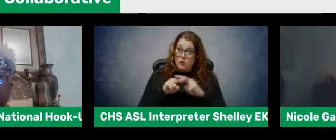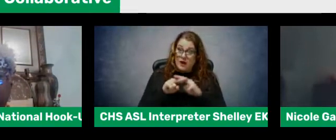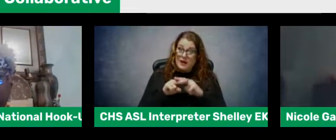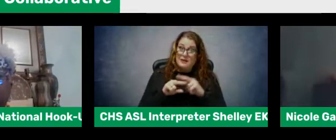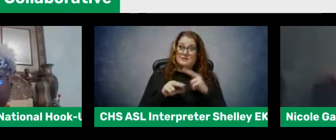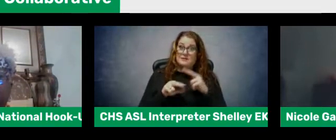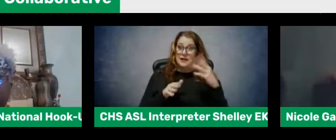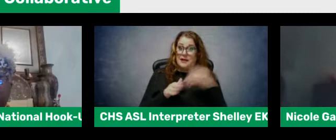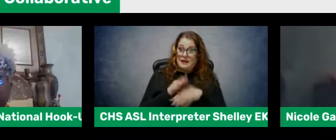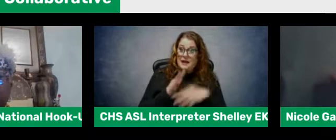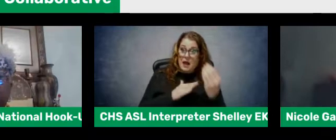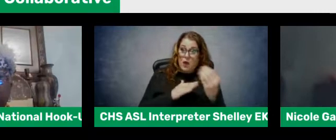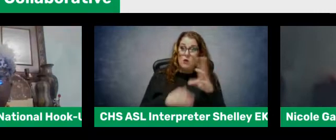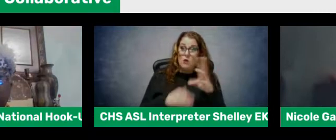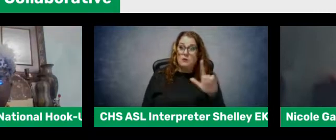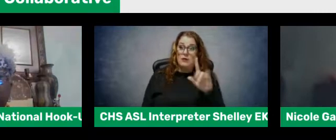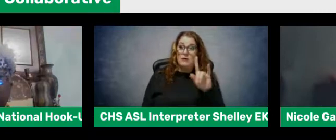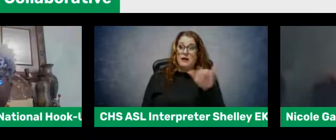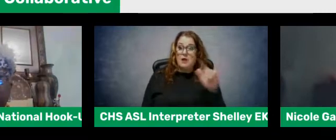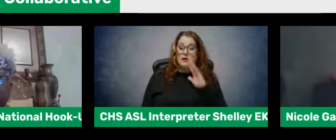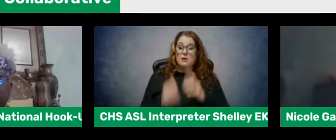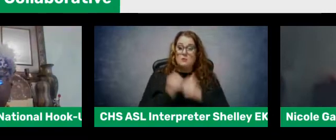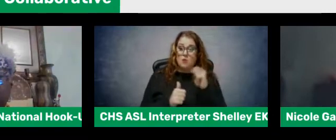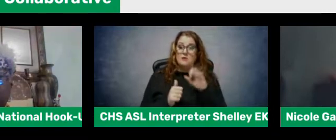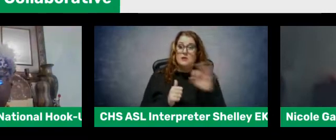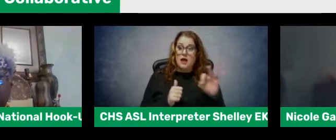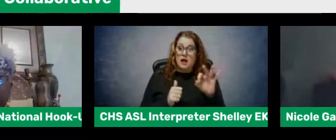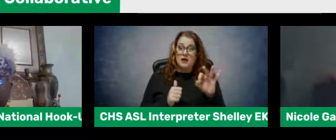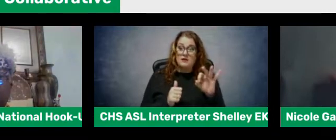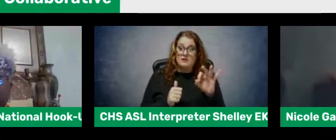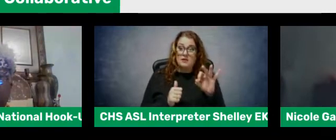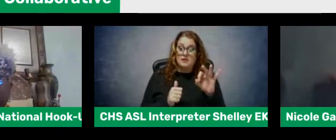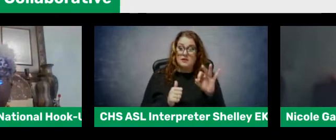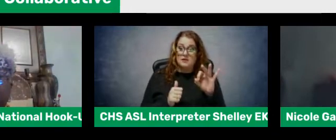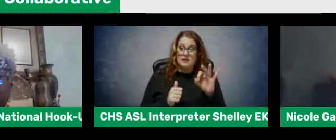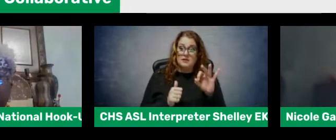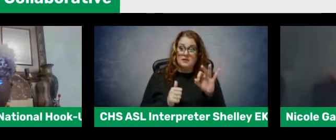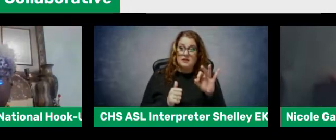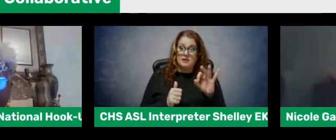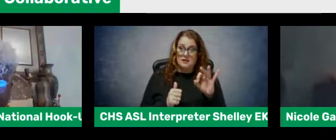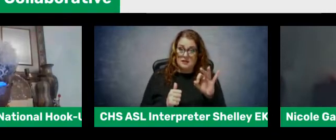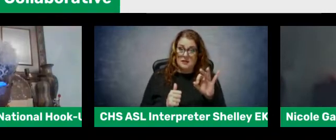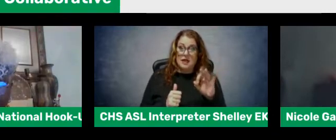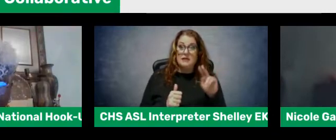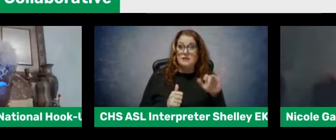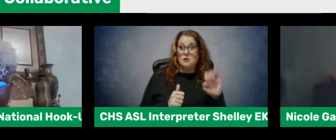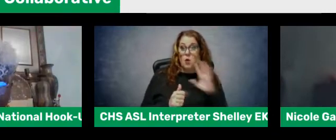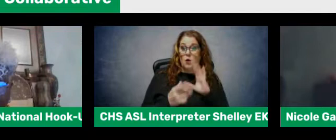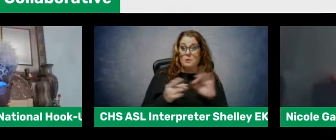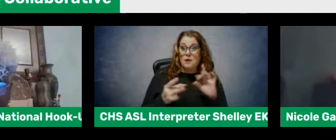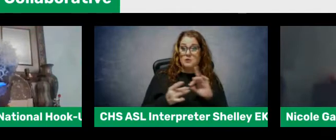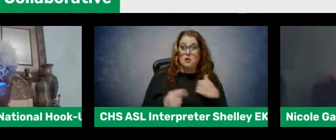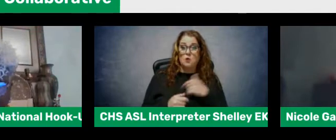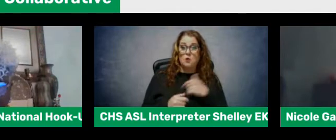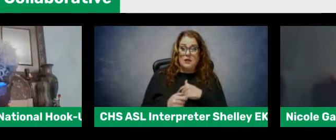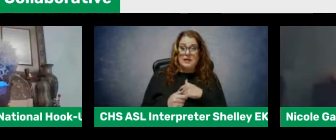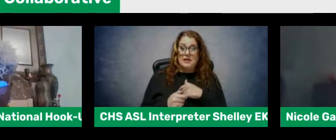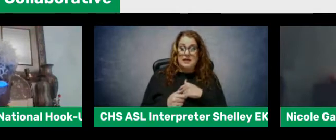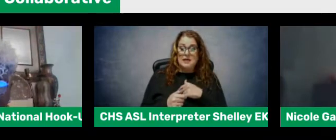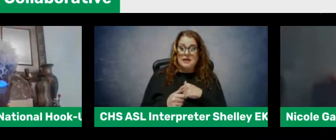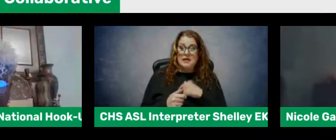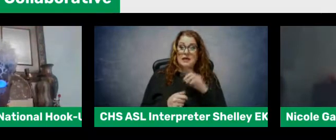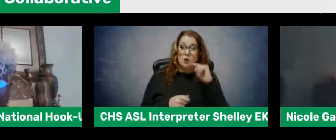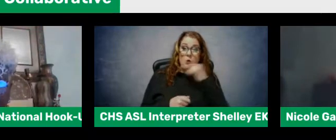County consists primarily of the ag, as Nicole mentioned, wheat,